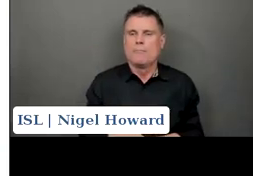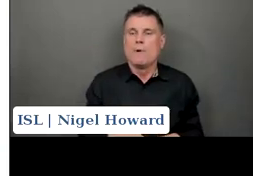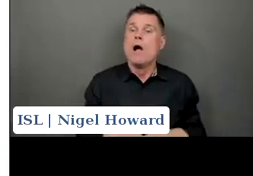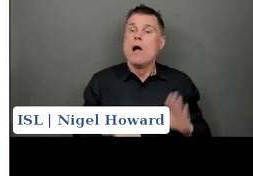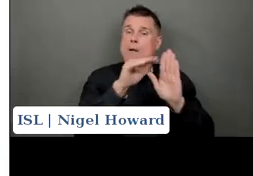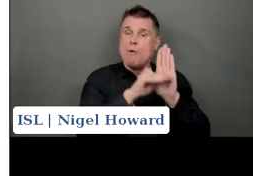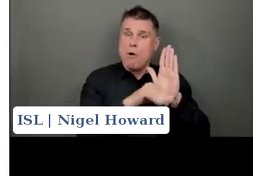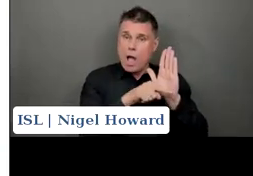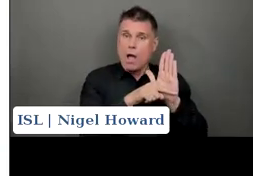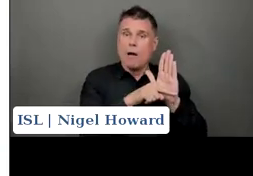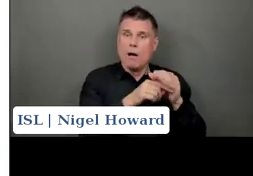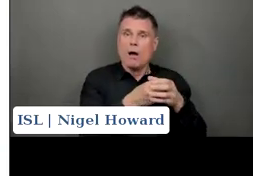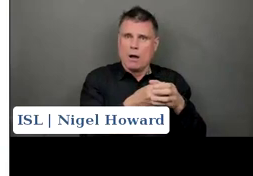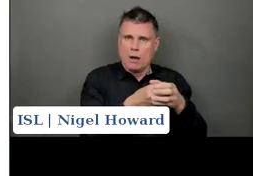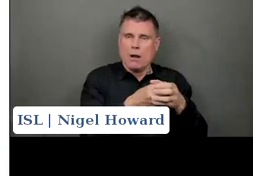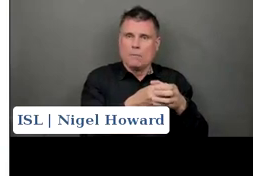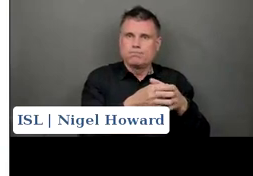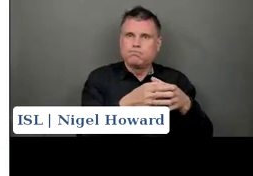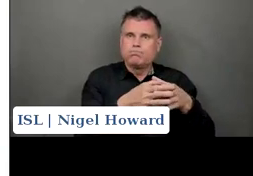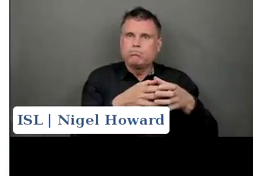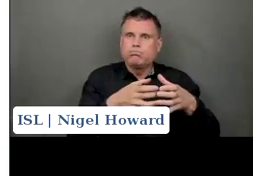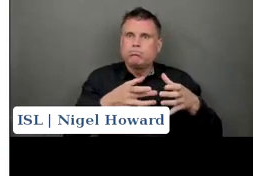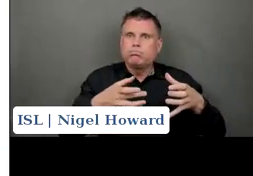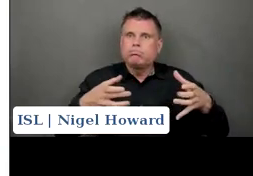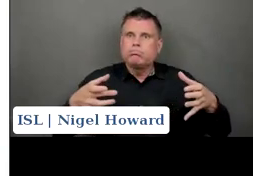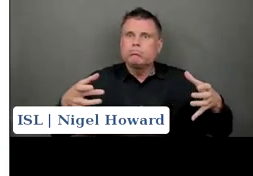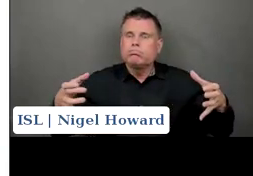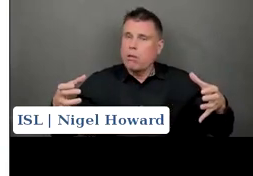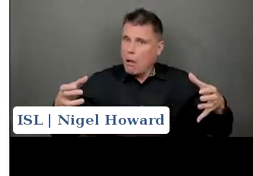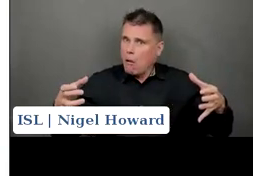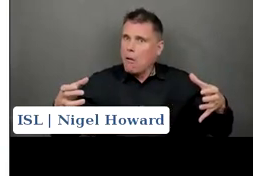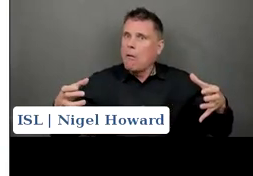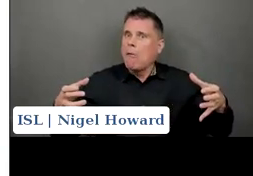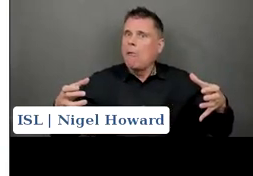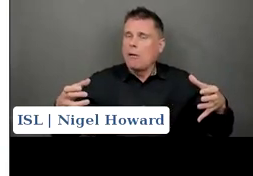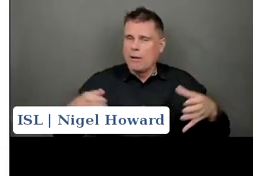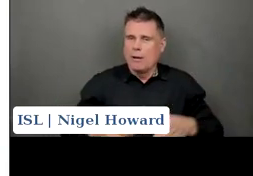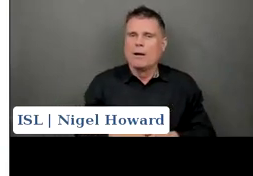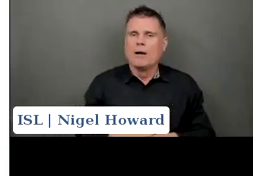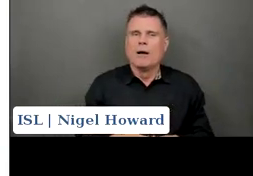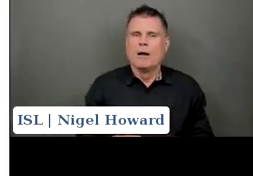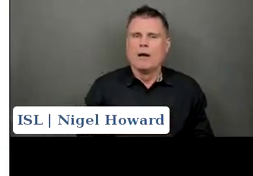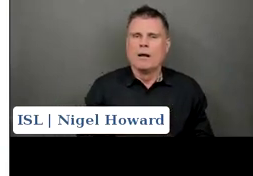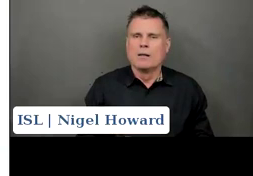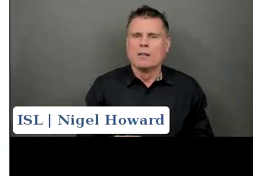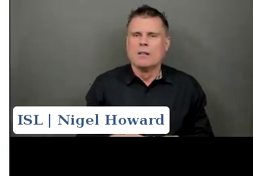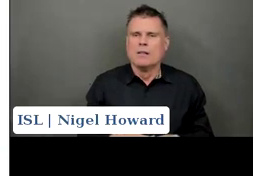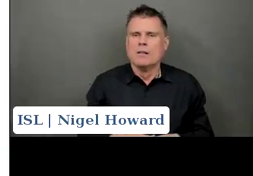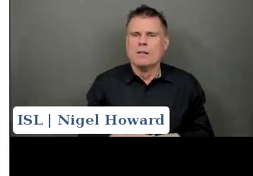years, but at the time, this job creation narrative was actually quite successful in terms